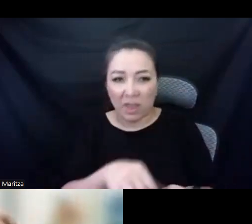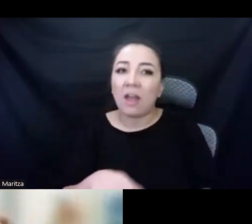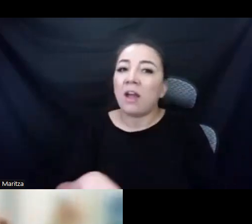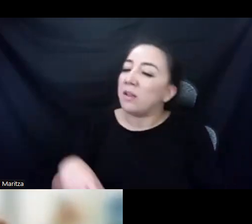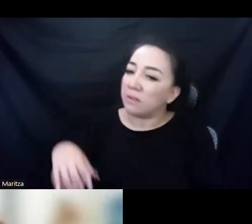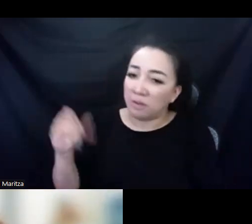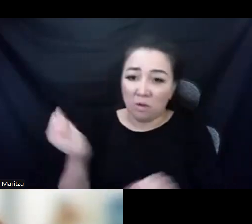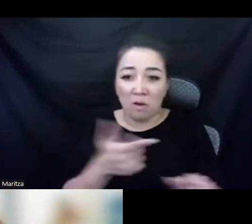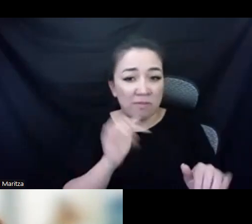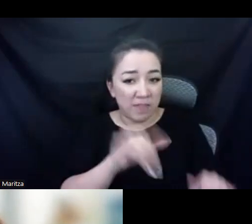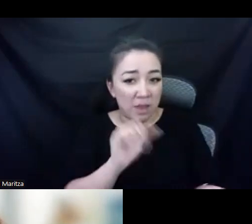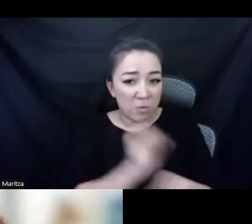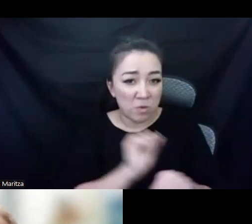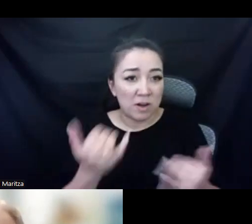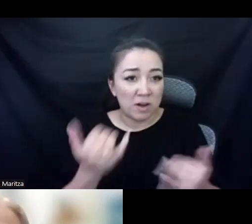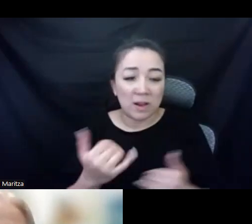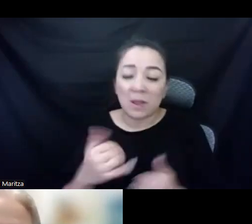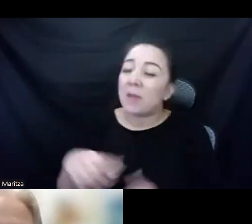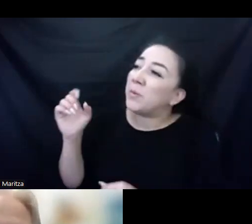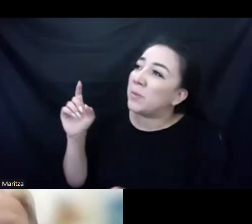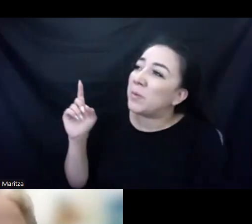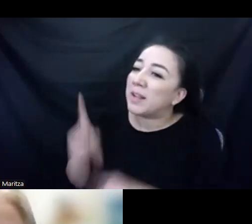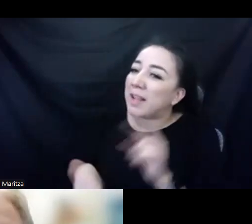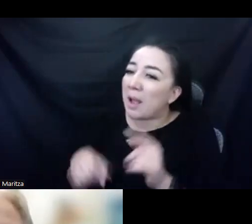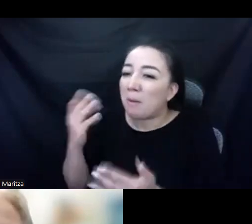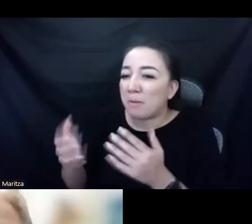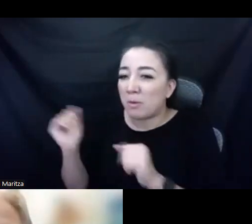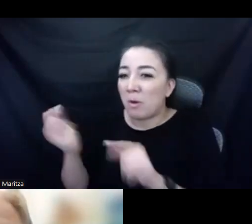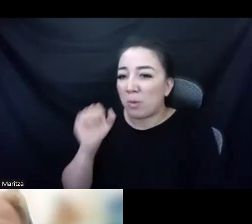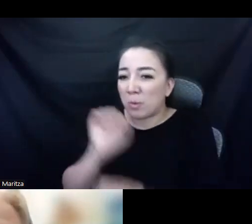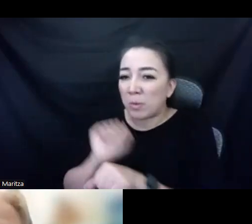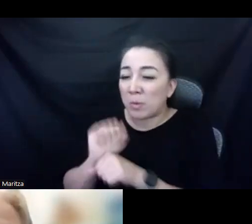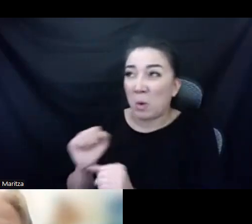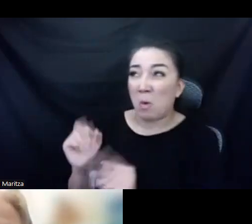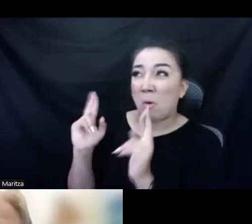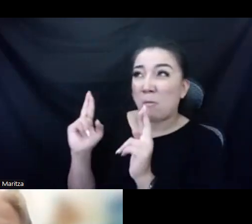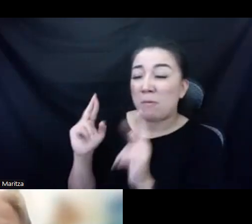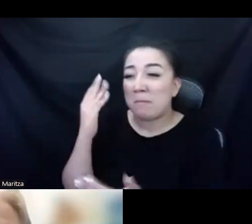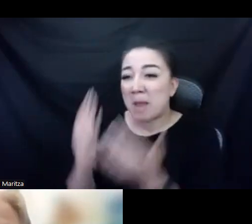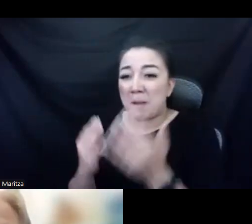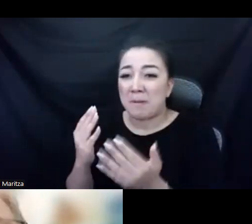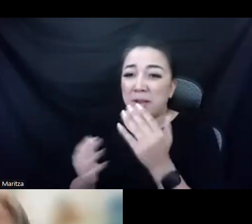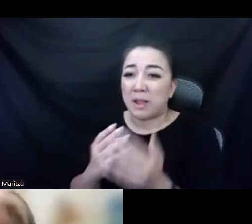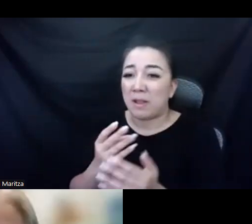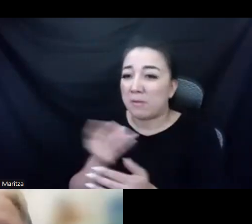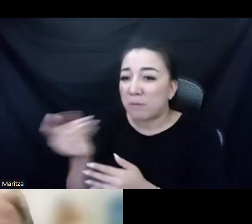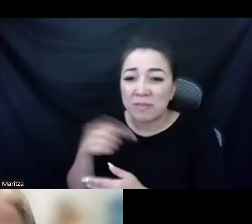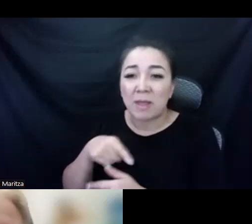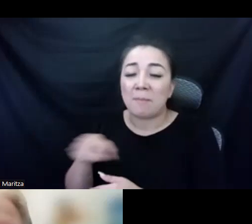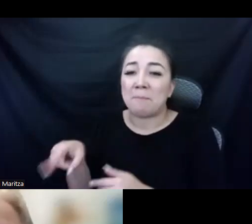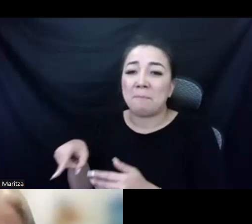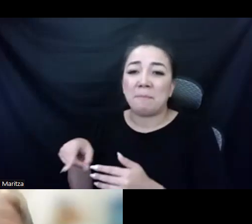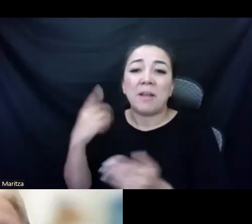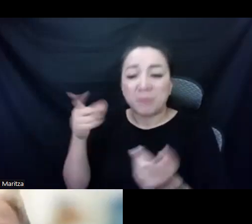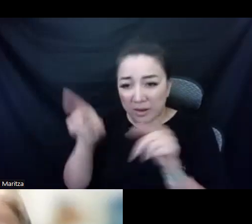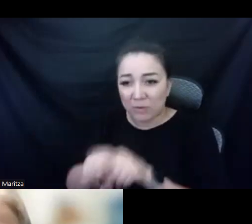all that work right now. We can't probably do all that work. We were hopeful maybe we would get to a couple of them if we can agree